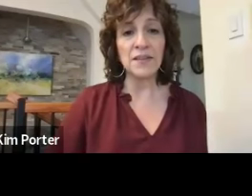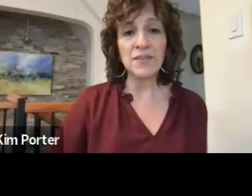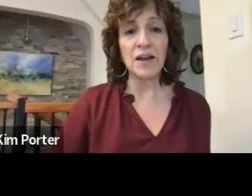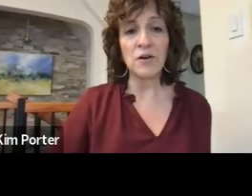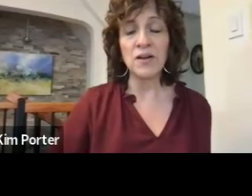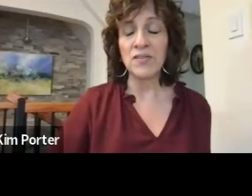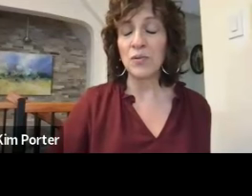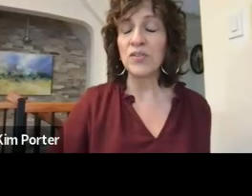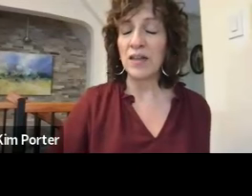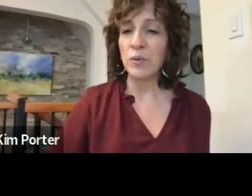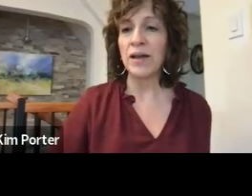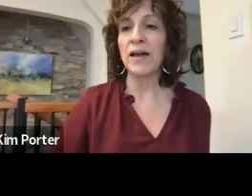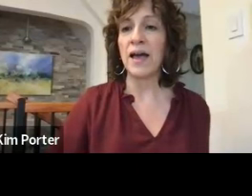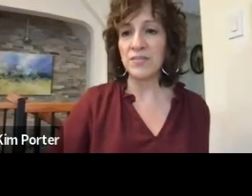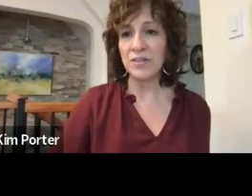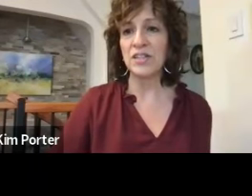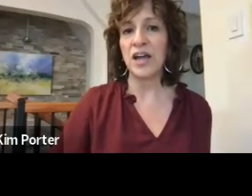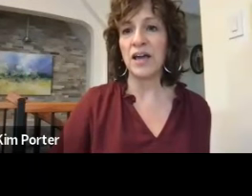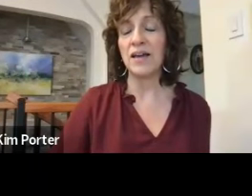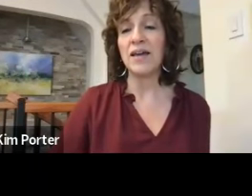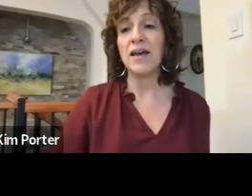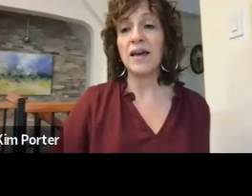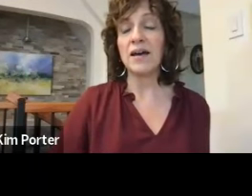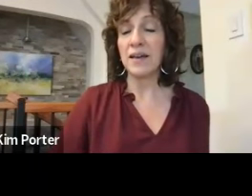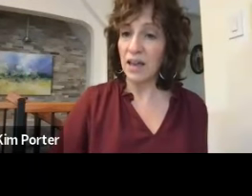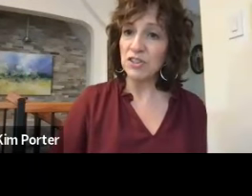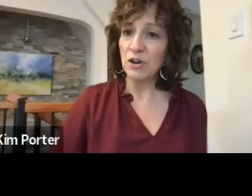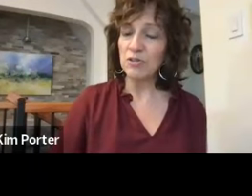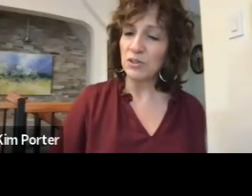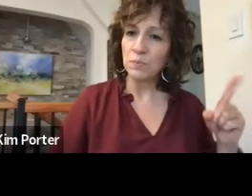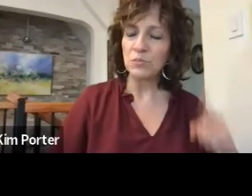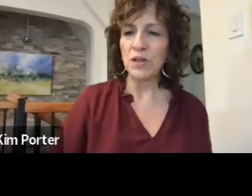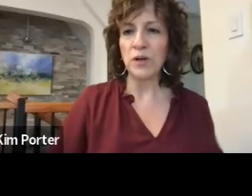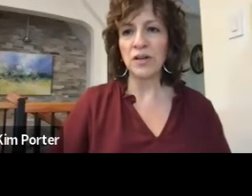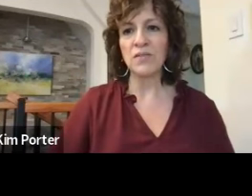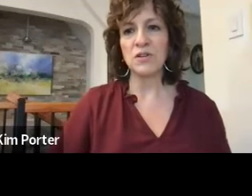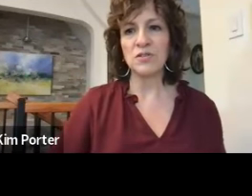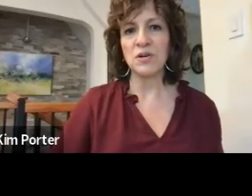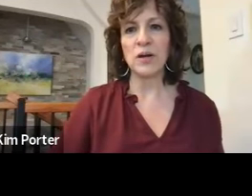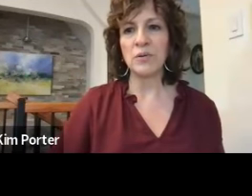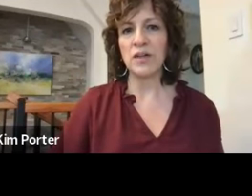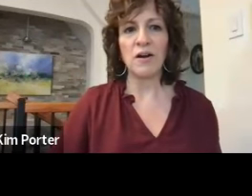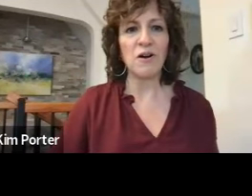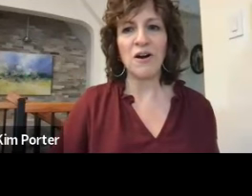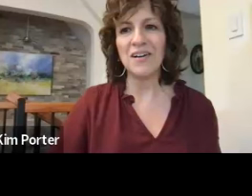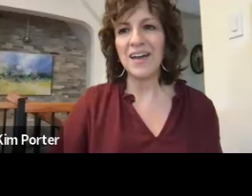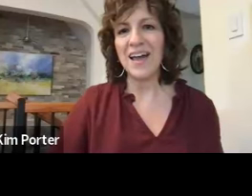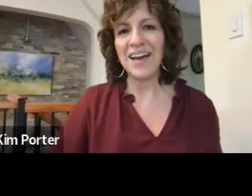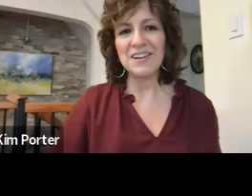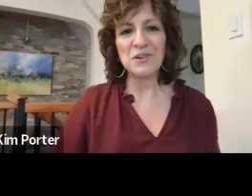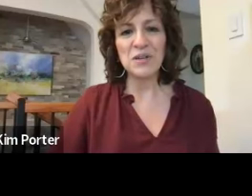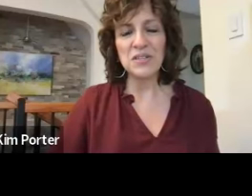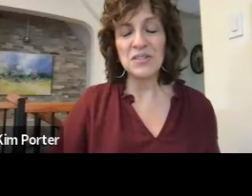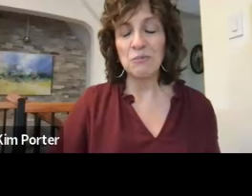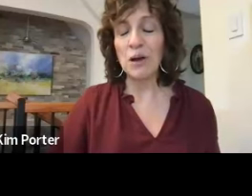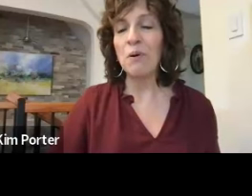fact, this guy, Chris, was at the wedding as the DJ, gave a toast, which by the way, you can give a toast at a wedding without alcohol.